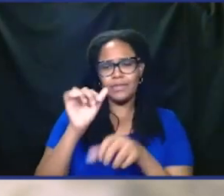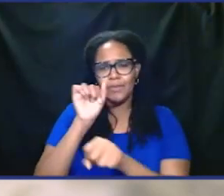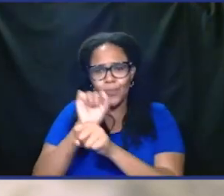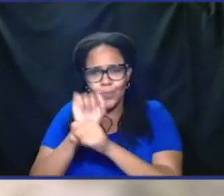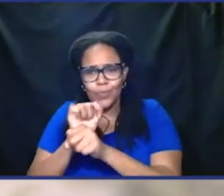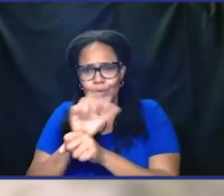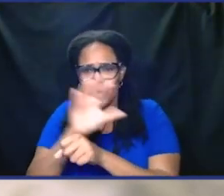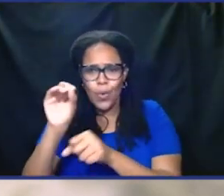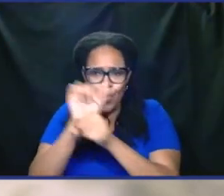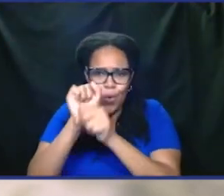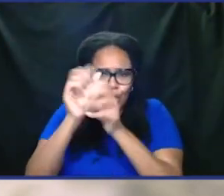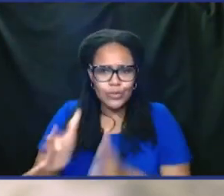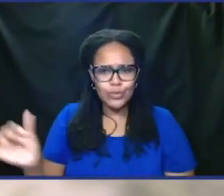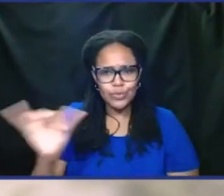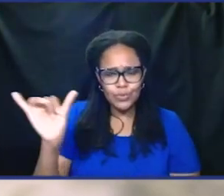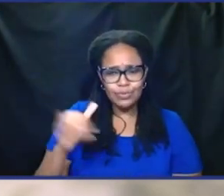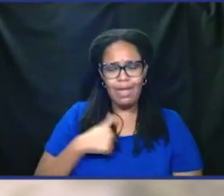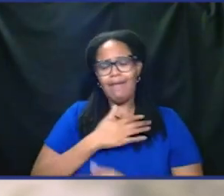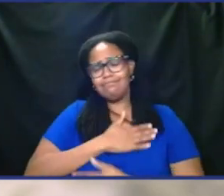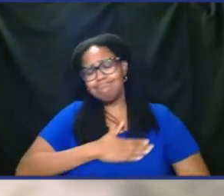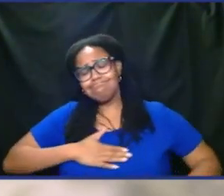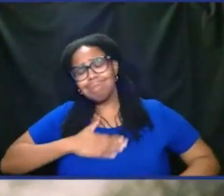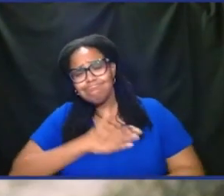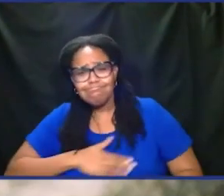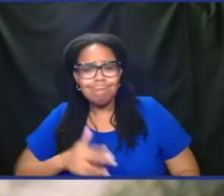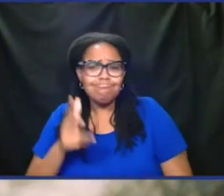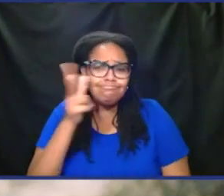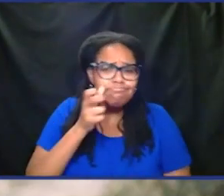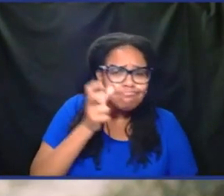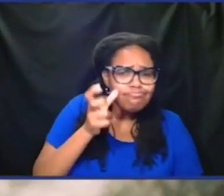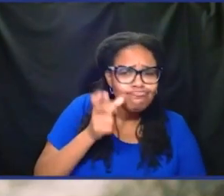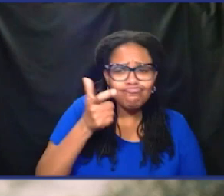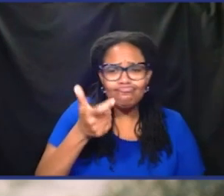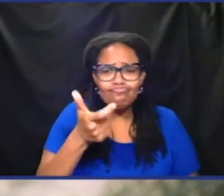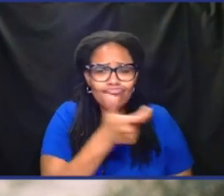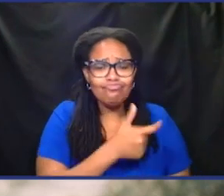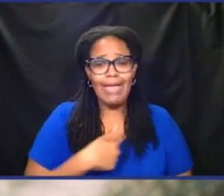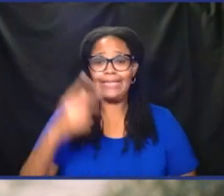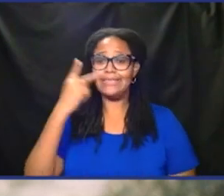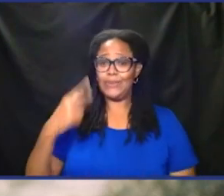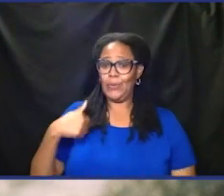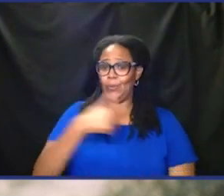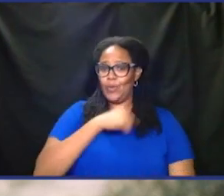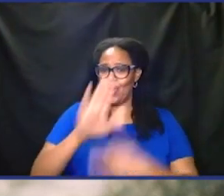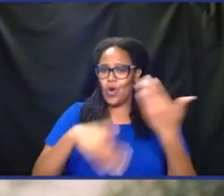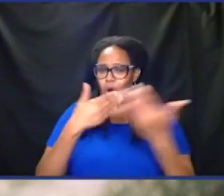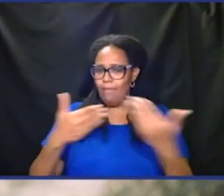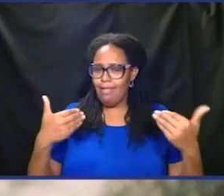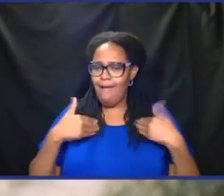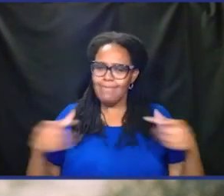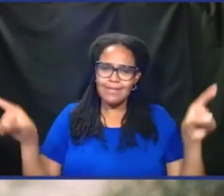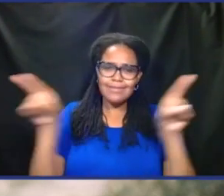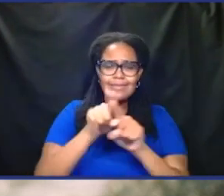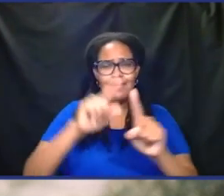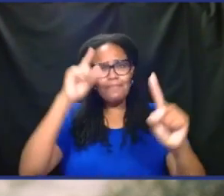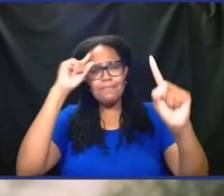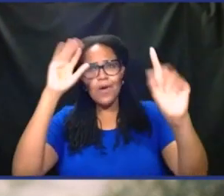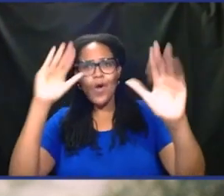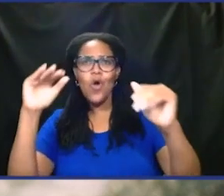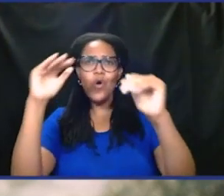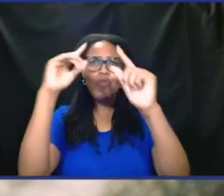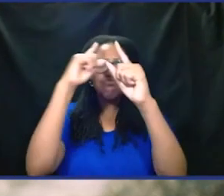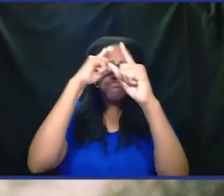health workers and health heroes from around the world. I can see we're all the same, with the same hopes and dreams for